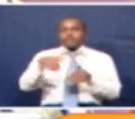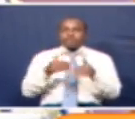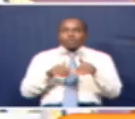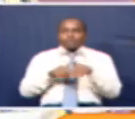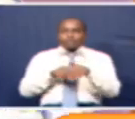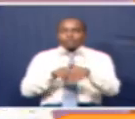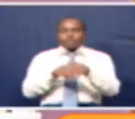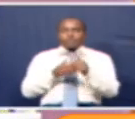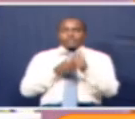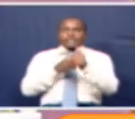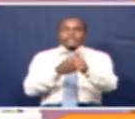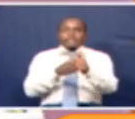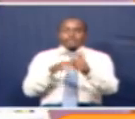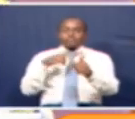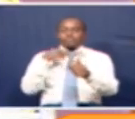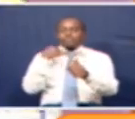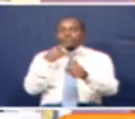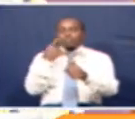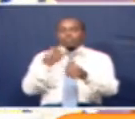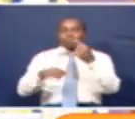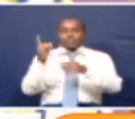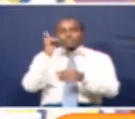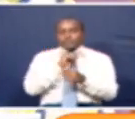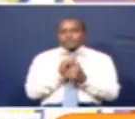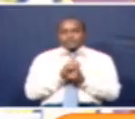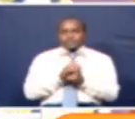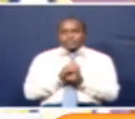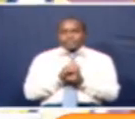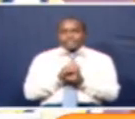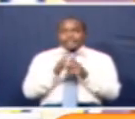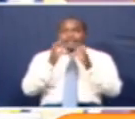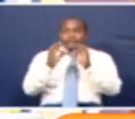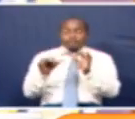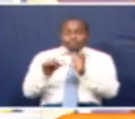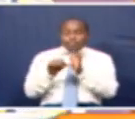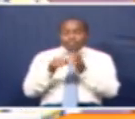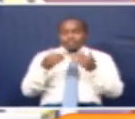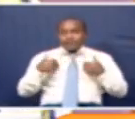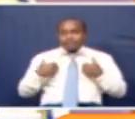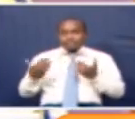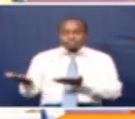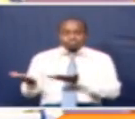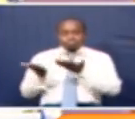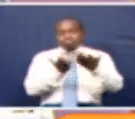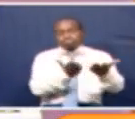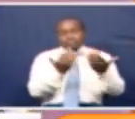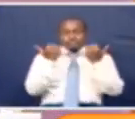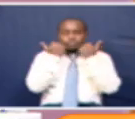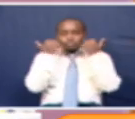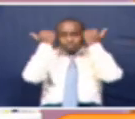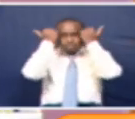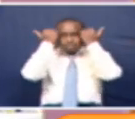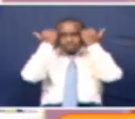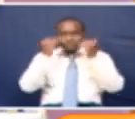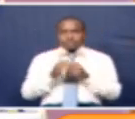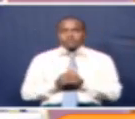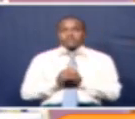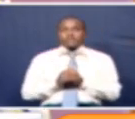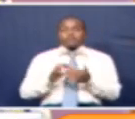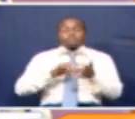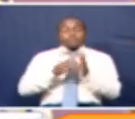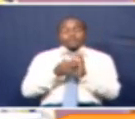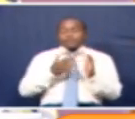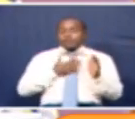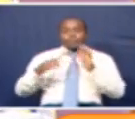the leadership of those who have been elected. If they have a problem, they will challenge it in the judicial system. So all that we are saying